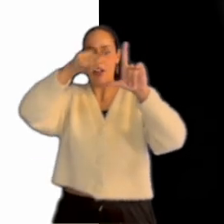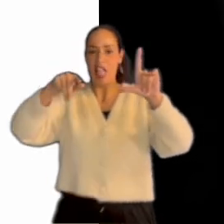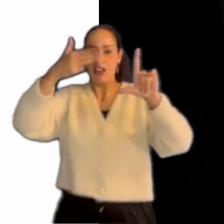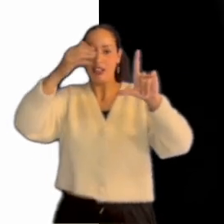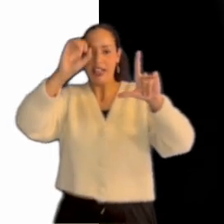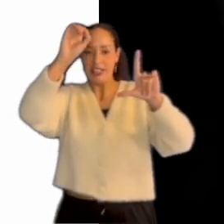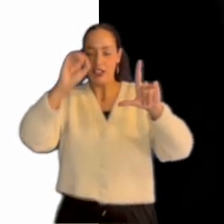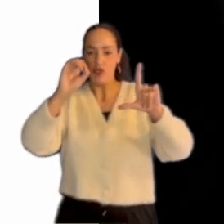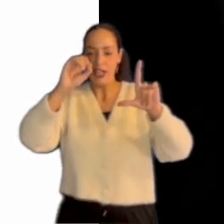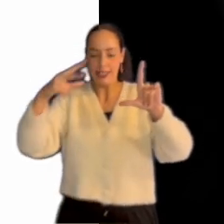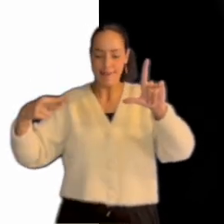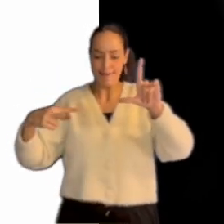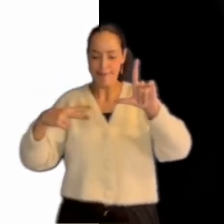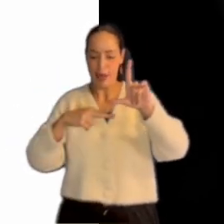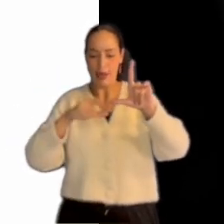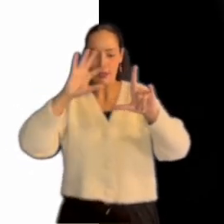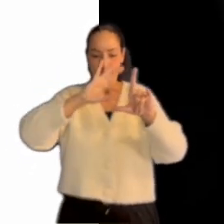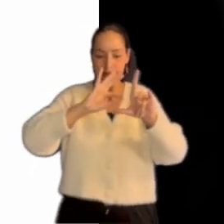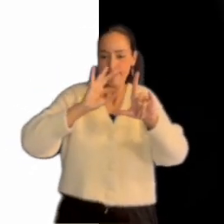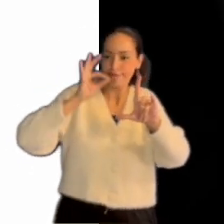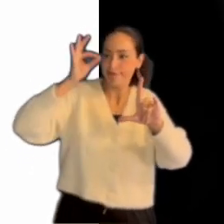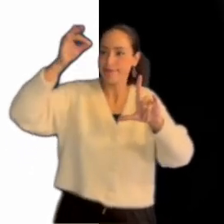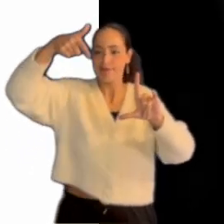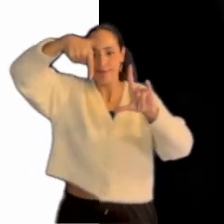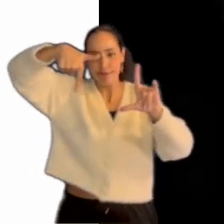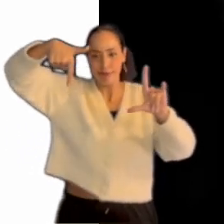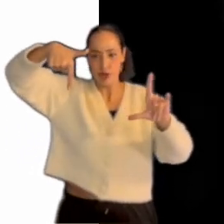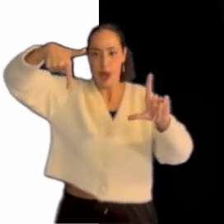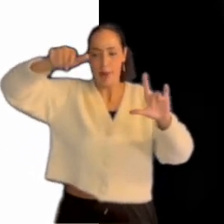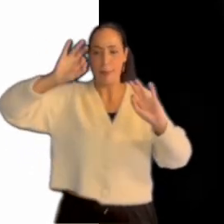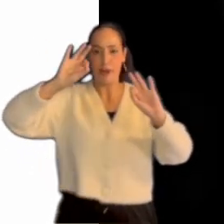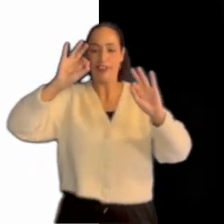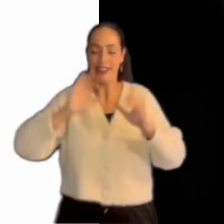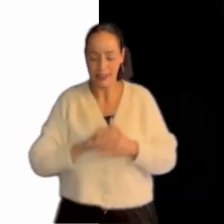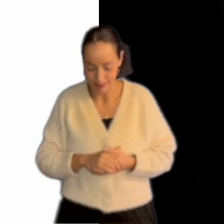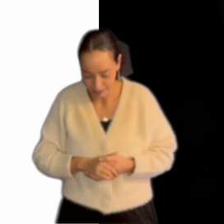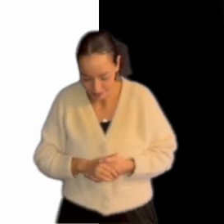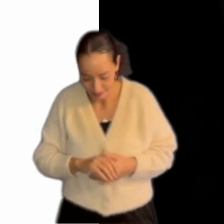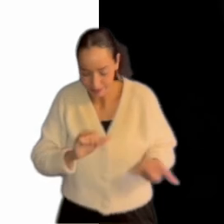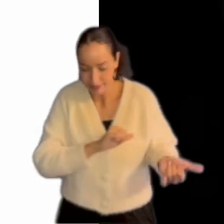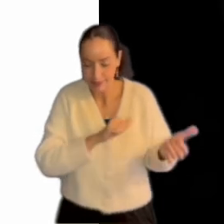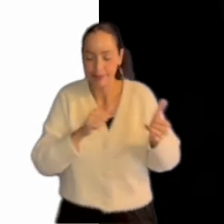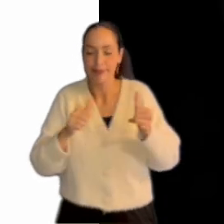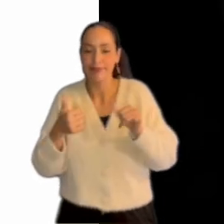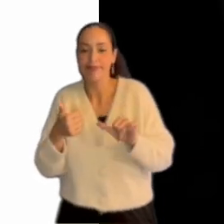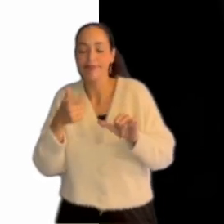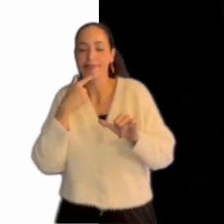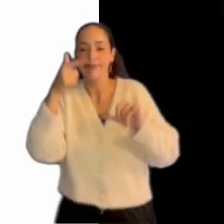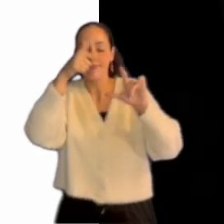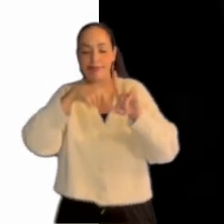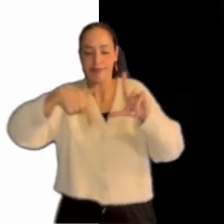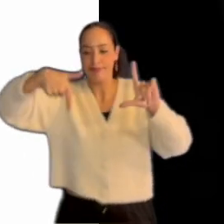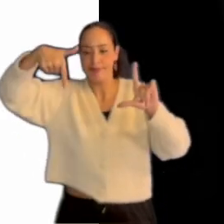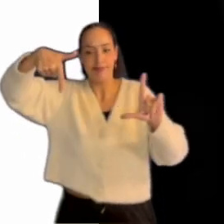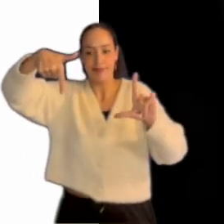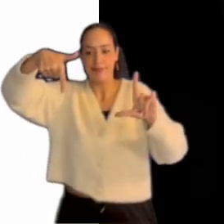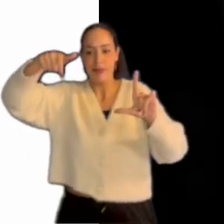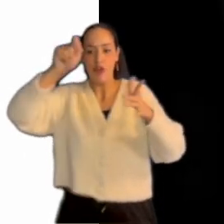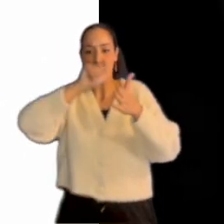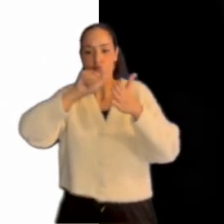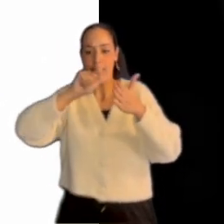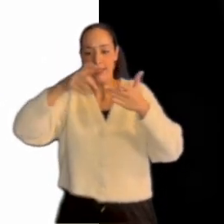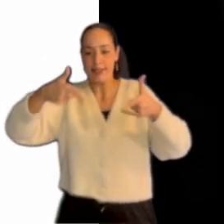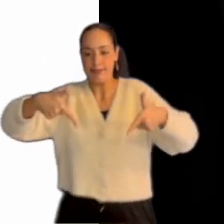Next, place the square in front of you with the writing face down. The following slide will play a video to guide you in how to turn this paper and your message